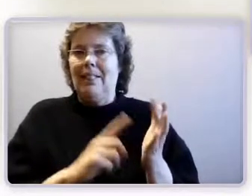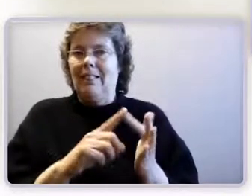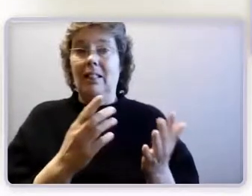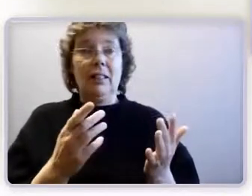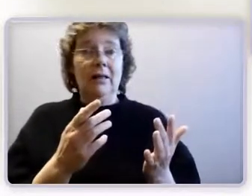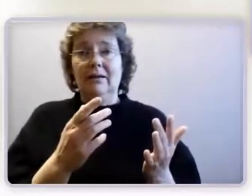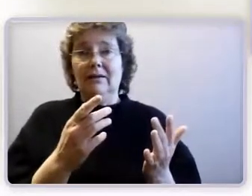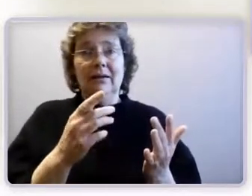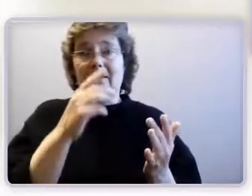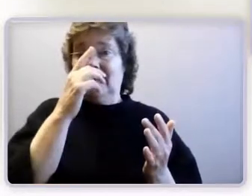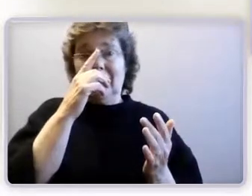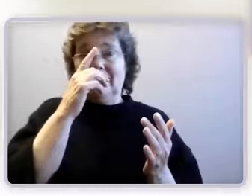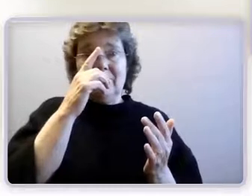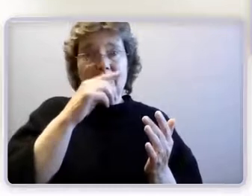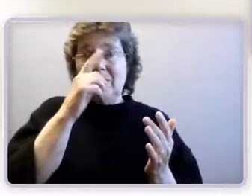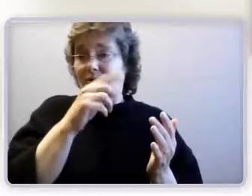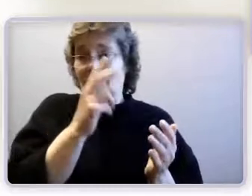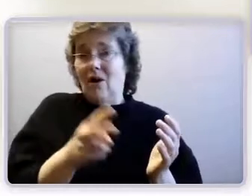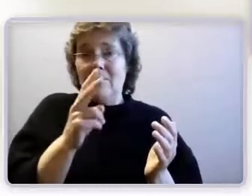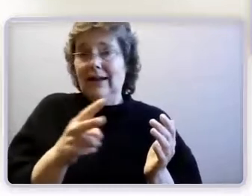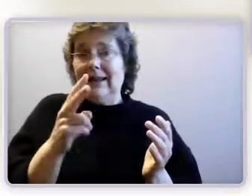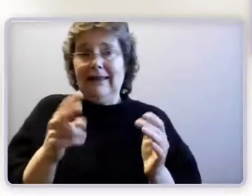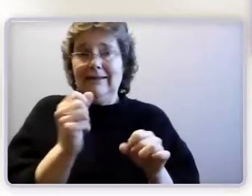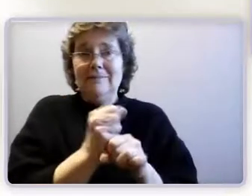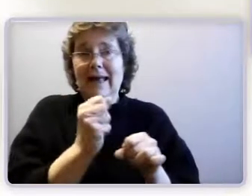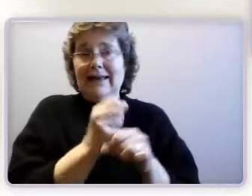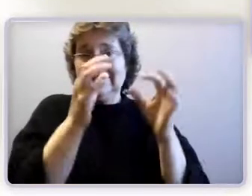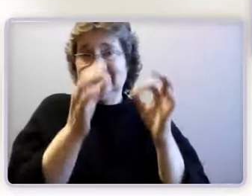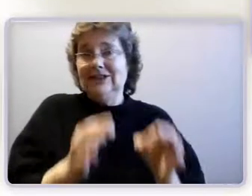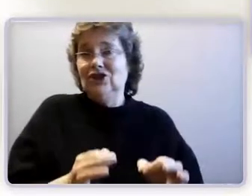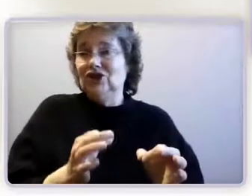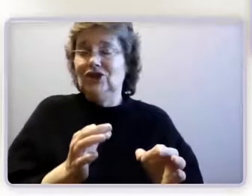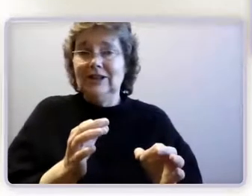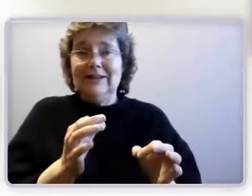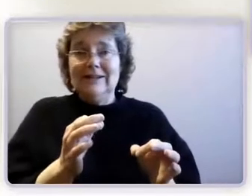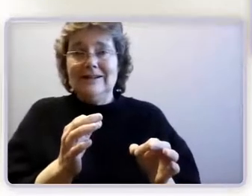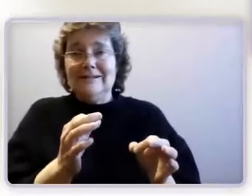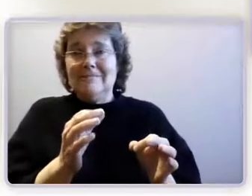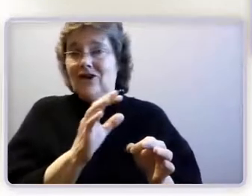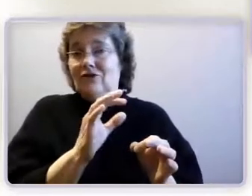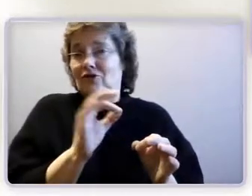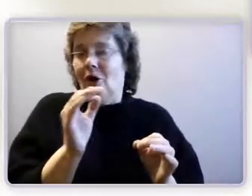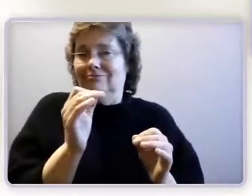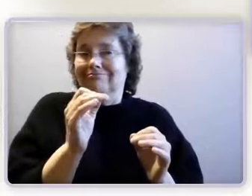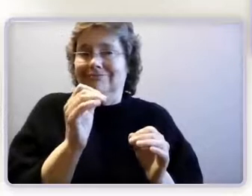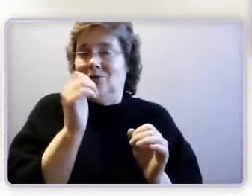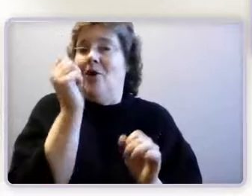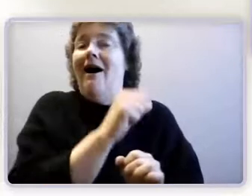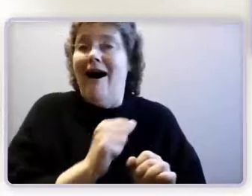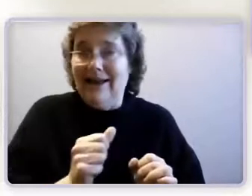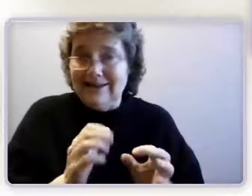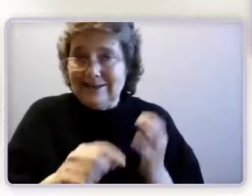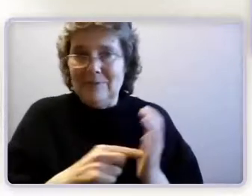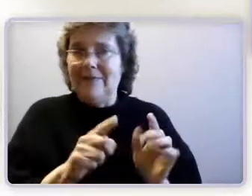day or throughout the week as well, but it doesn't necessarily mean that a person has lost decision-making capacity in its entirety.